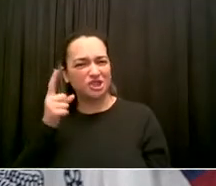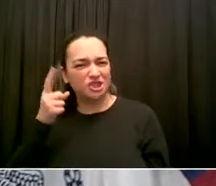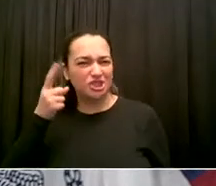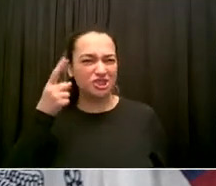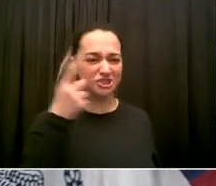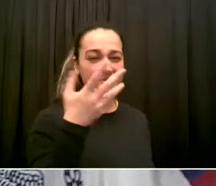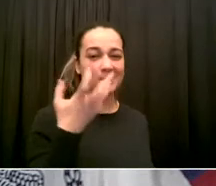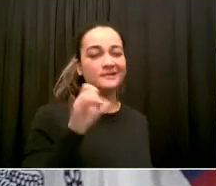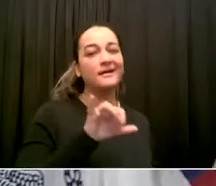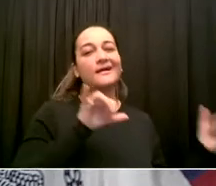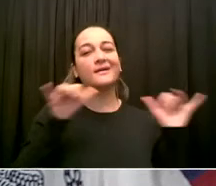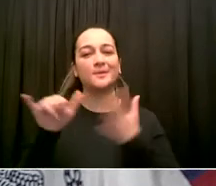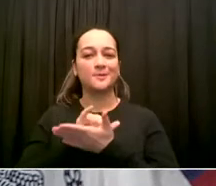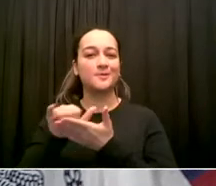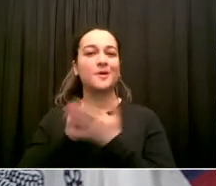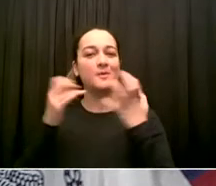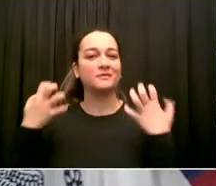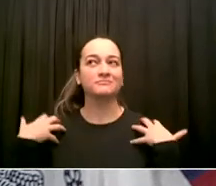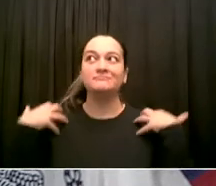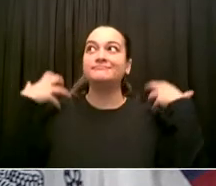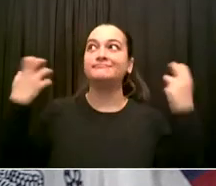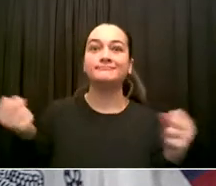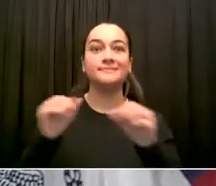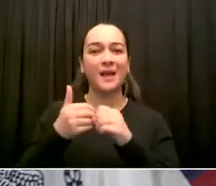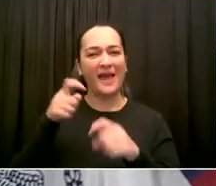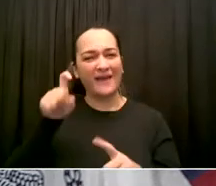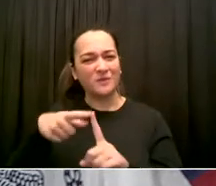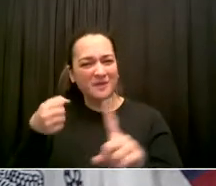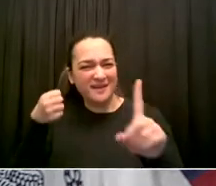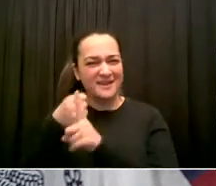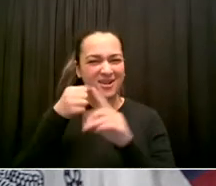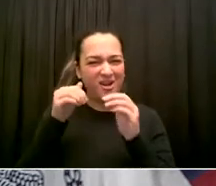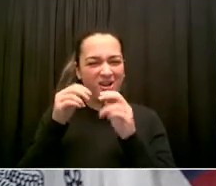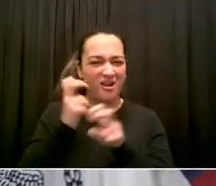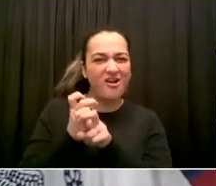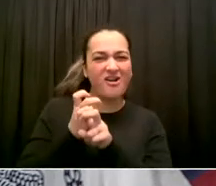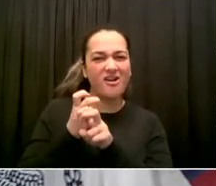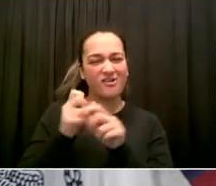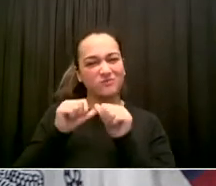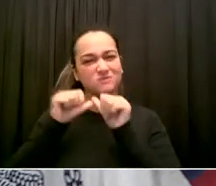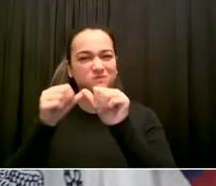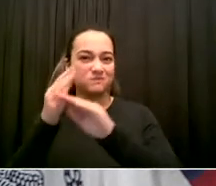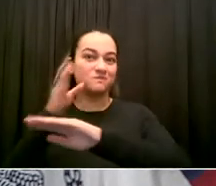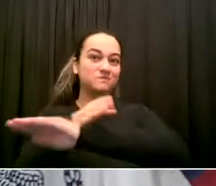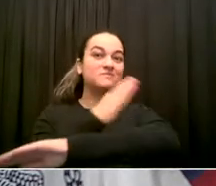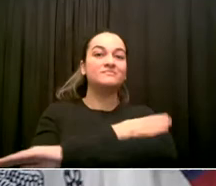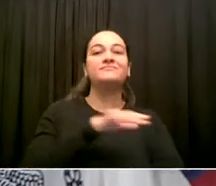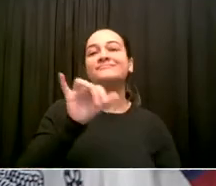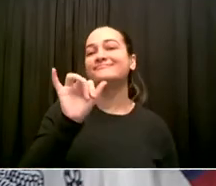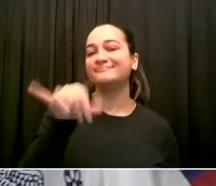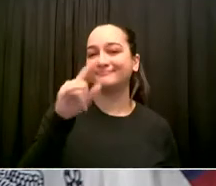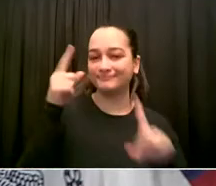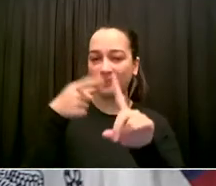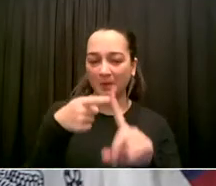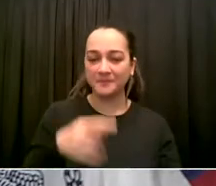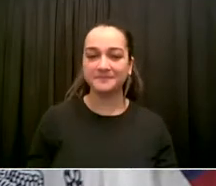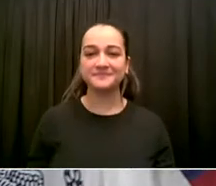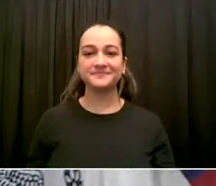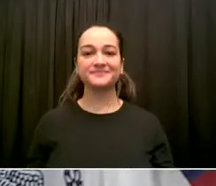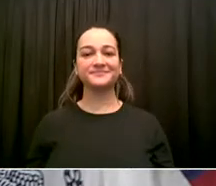in this town. I want you to know this is such an important initiative that it's already receiving